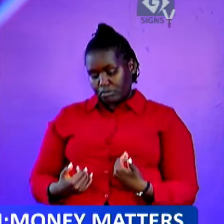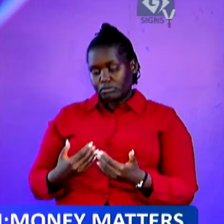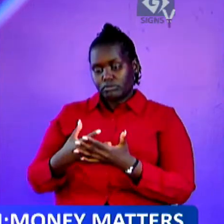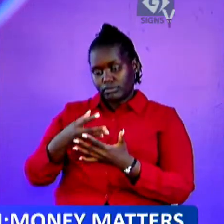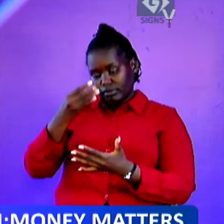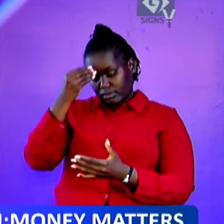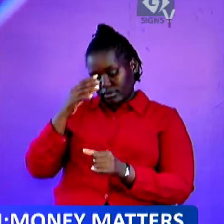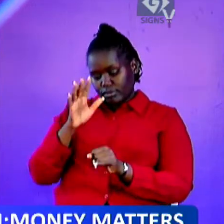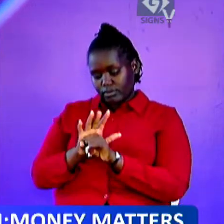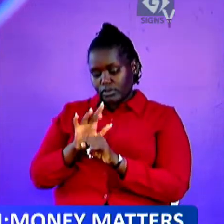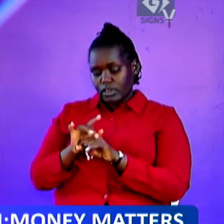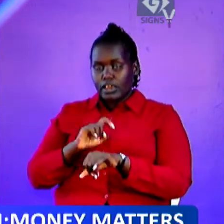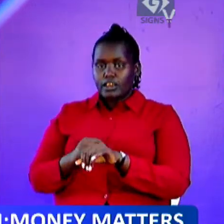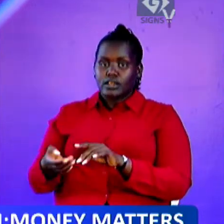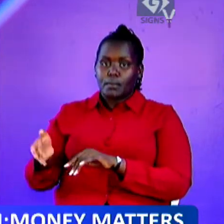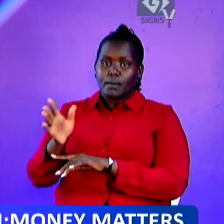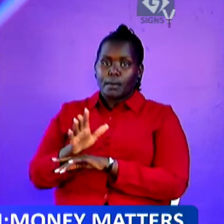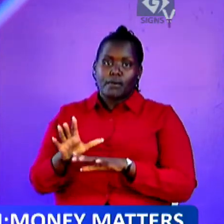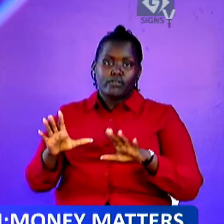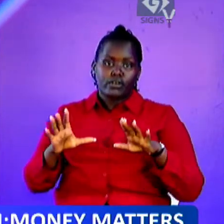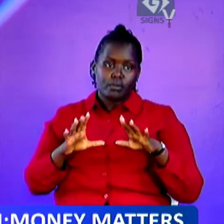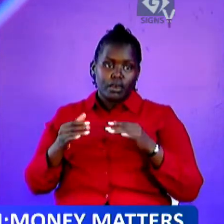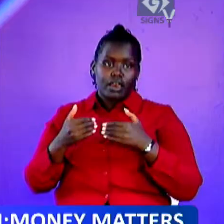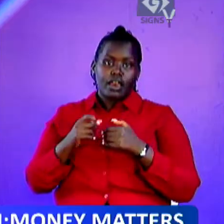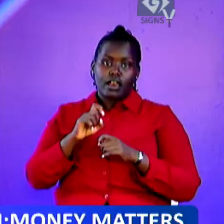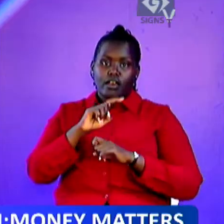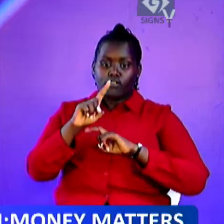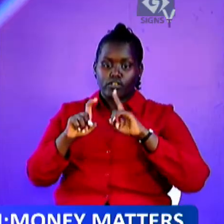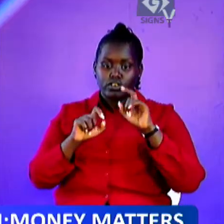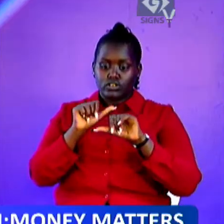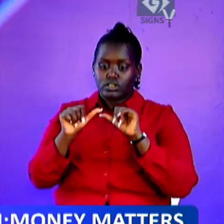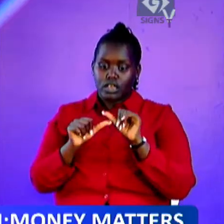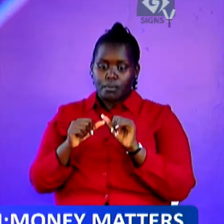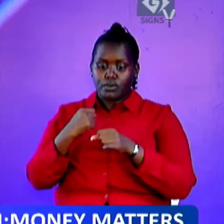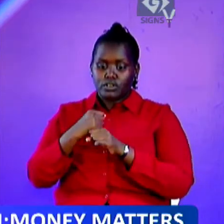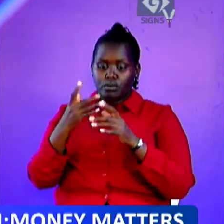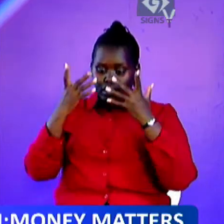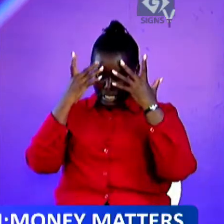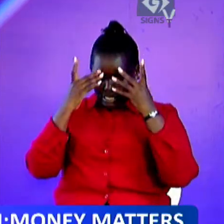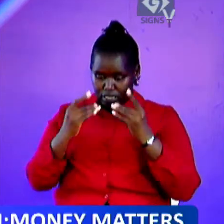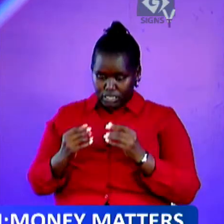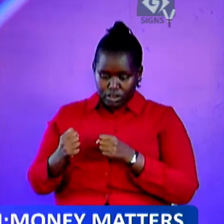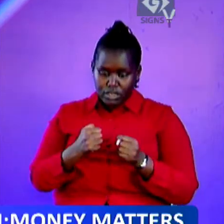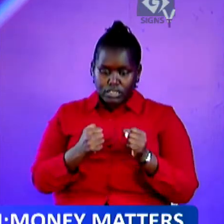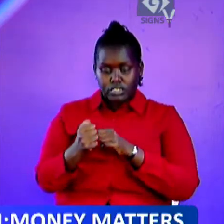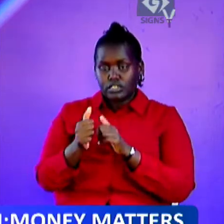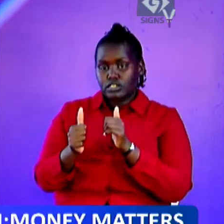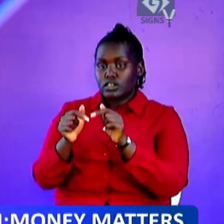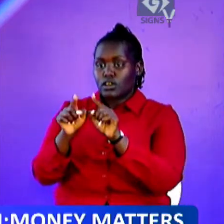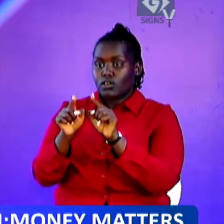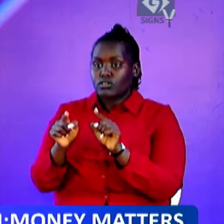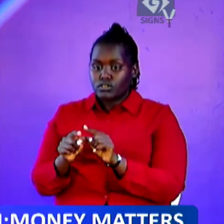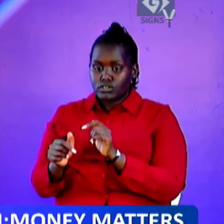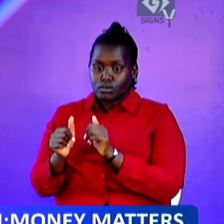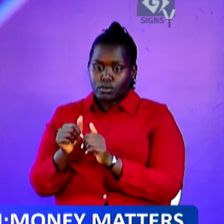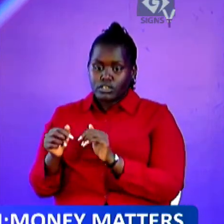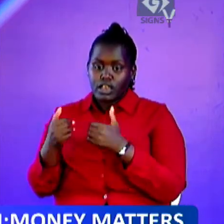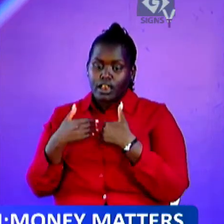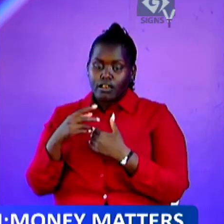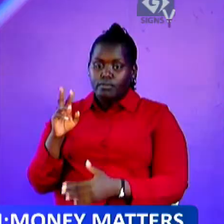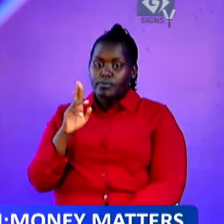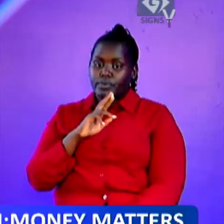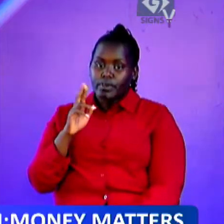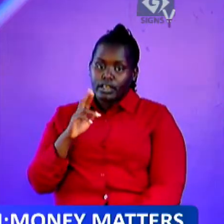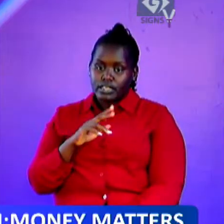lot. When we come back from the break, I know you have questions about making decisions, strategy, but as well risks and the